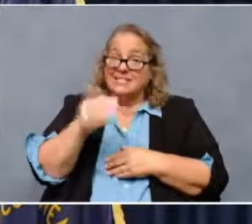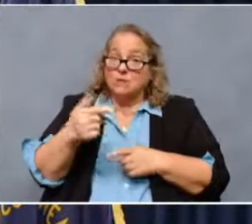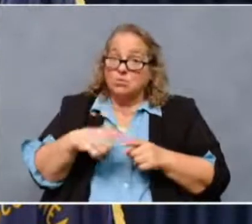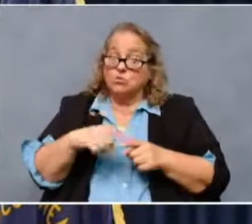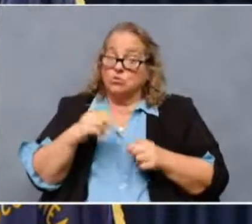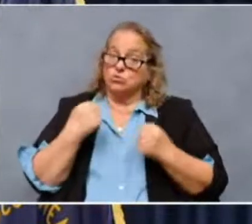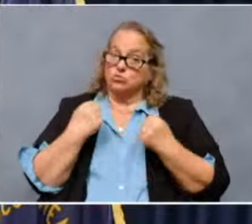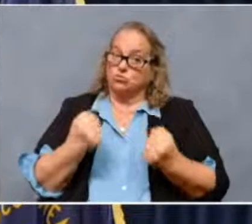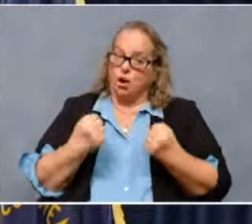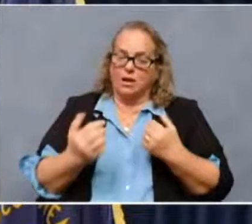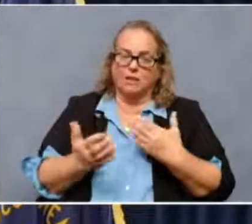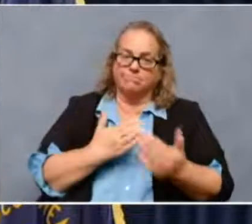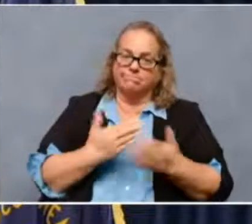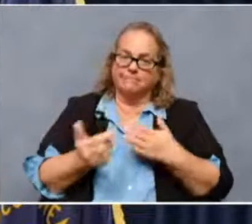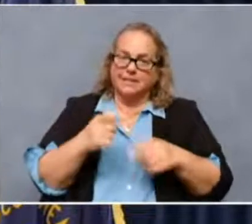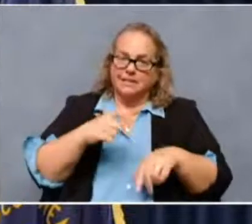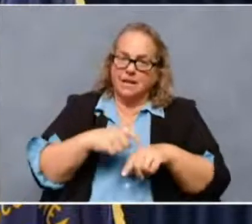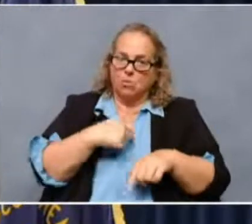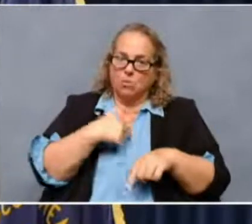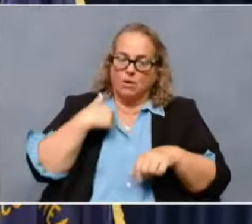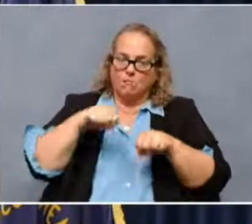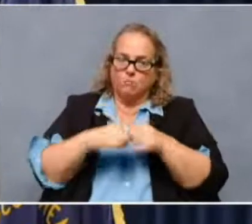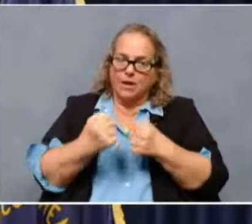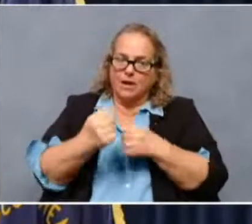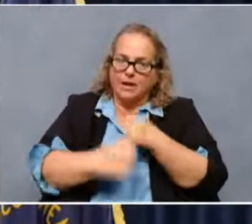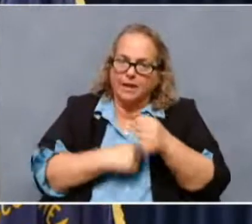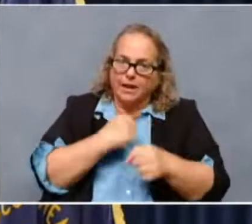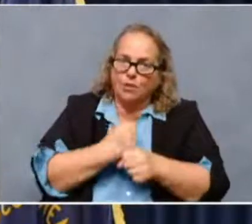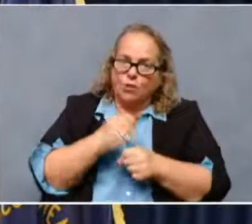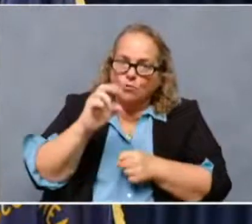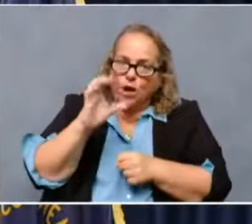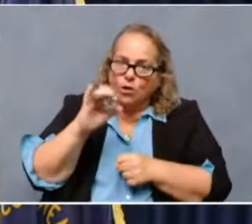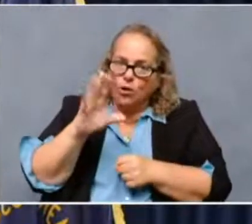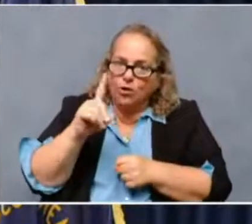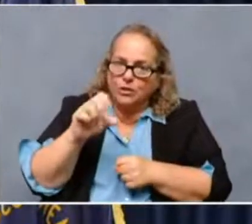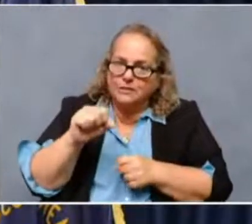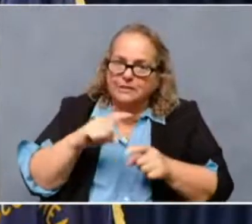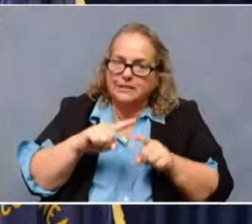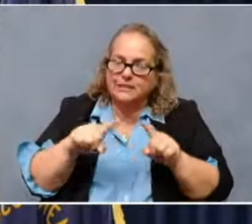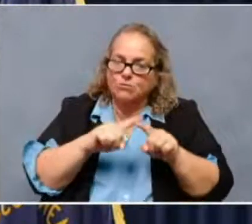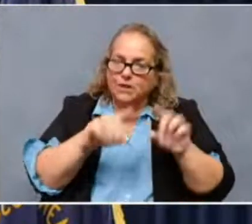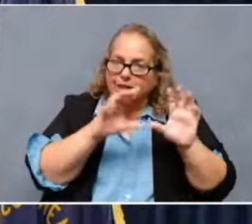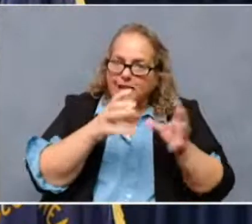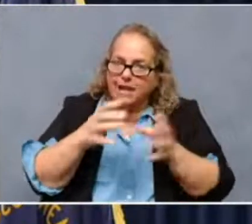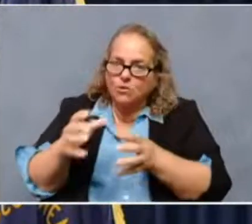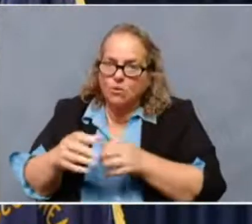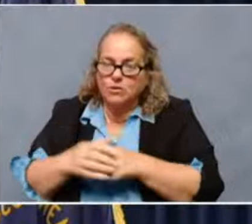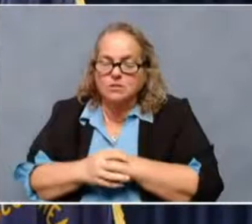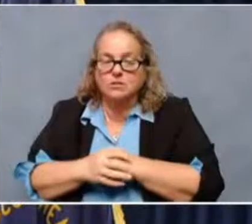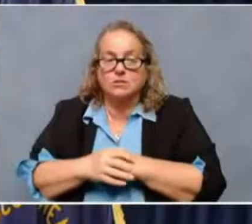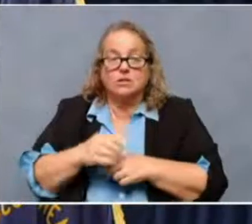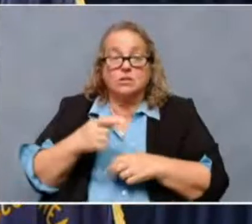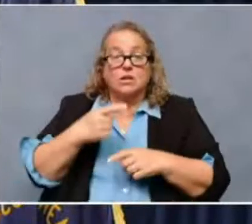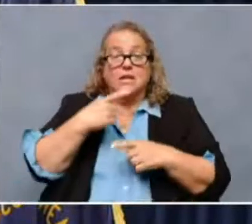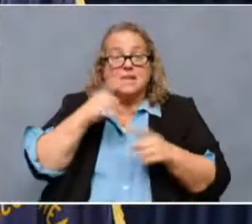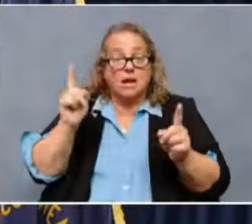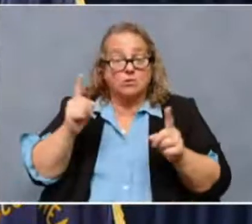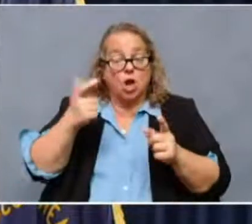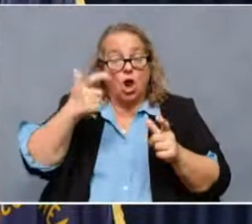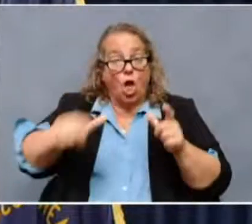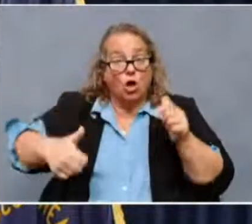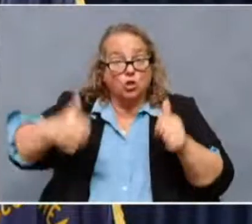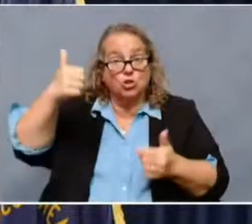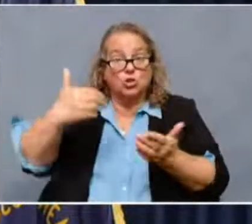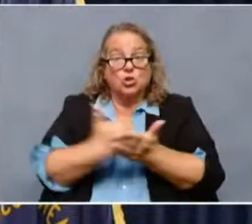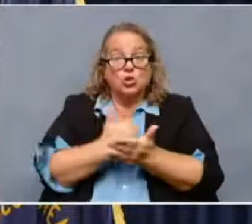broken year-over-year records in most categories. I'm proud today to announce the largest new location investment on